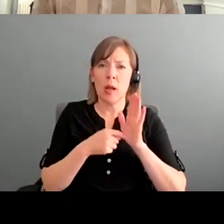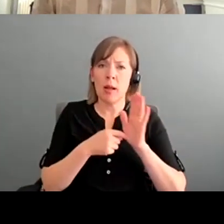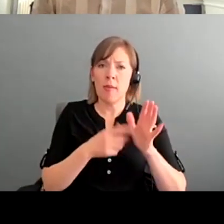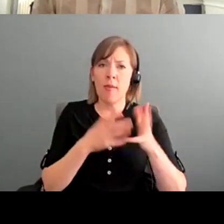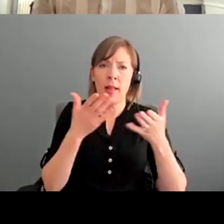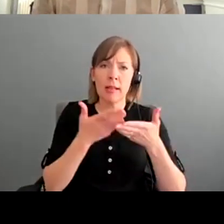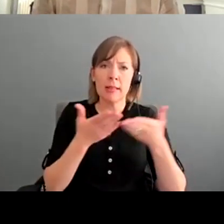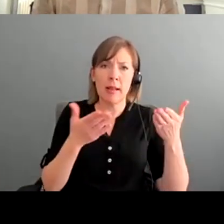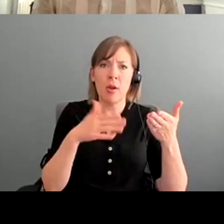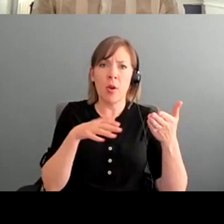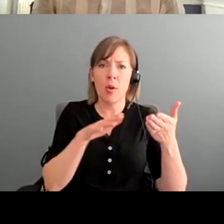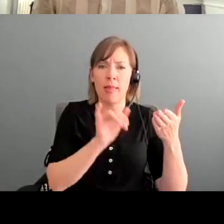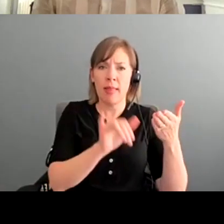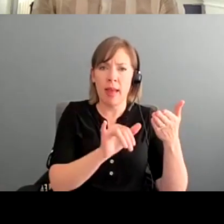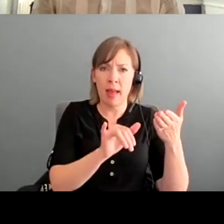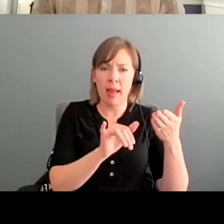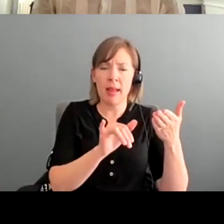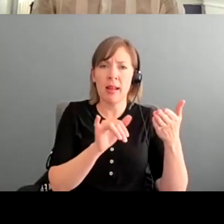around Tosquelles.